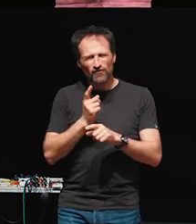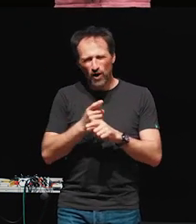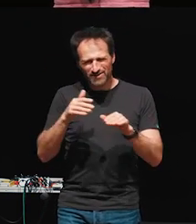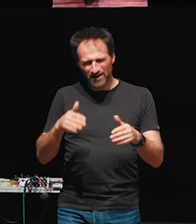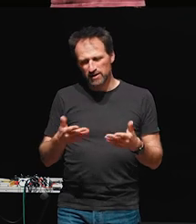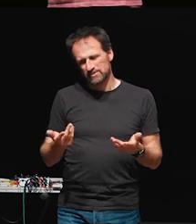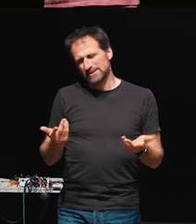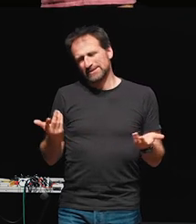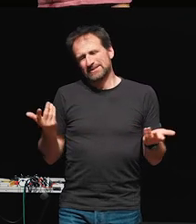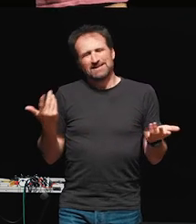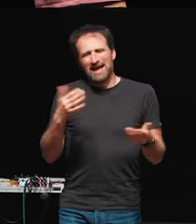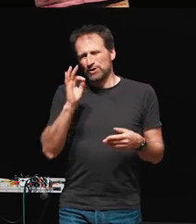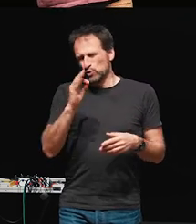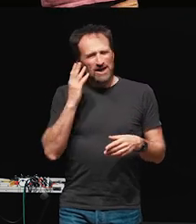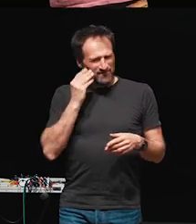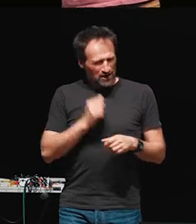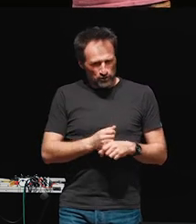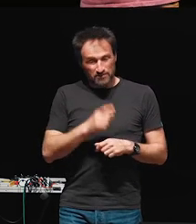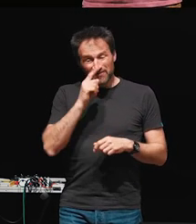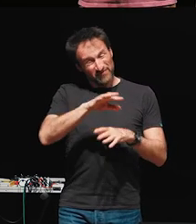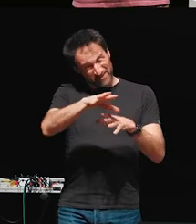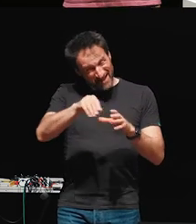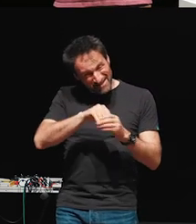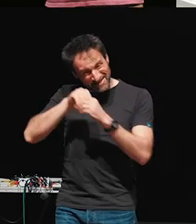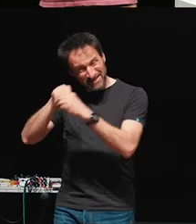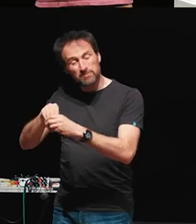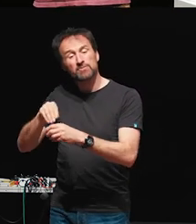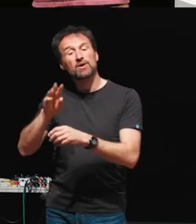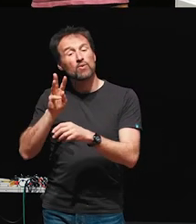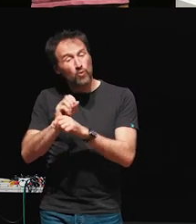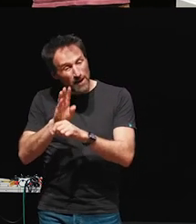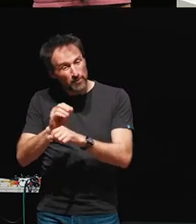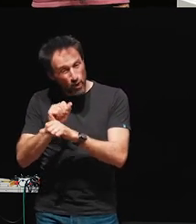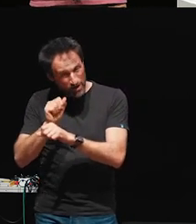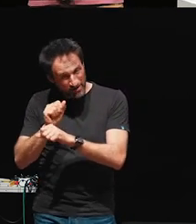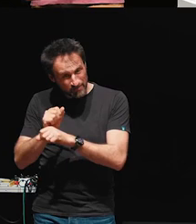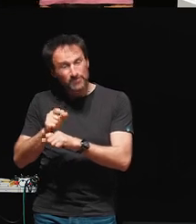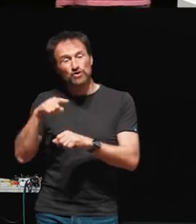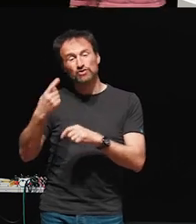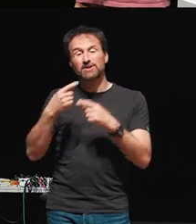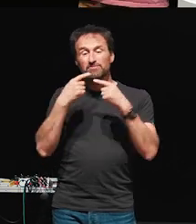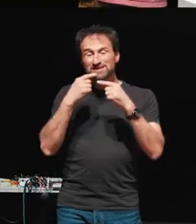experience. But if we move all this stuff into a web worker and use some message channels in the off-screen canvas API,